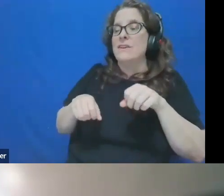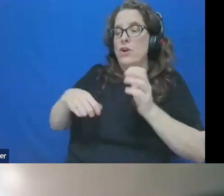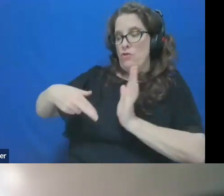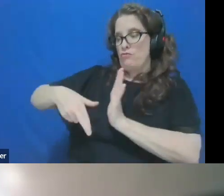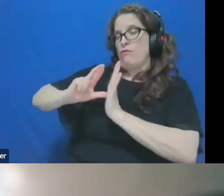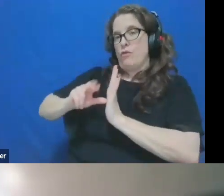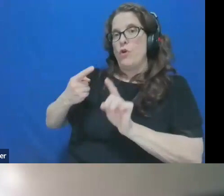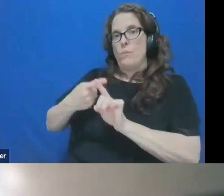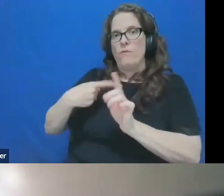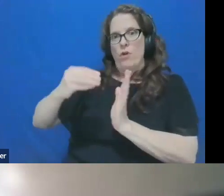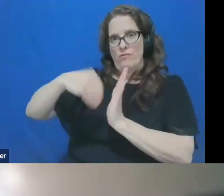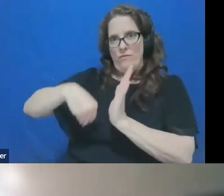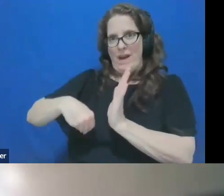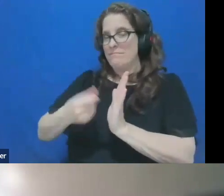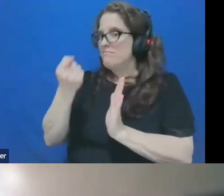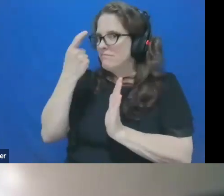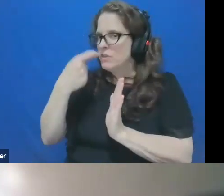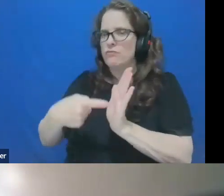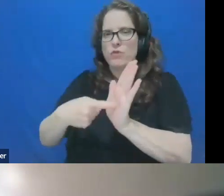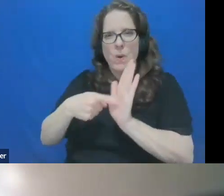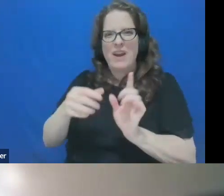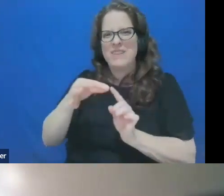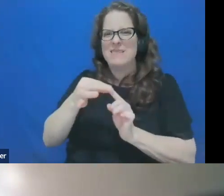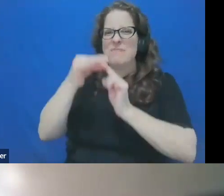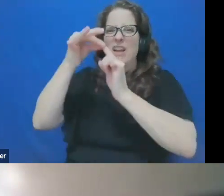have very specific provisions in there.